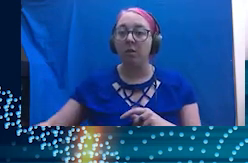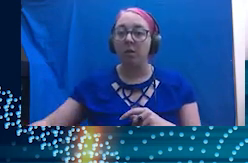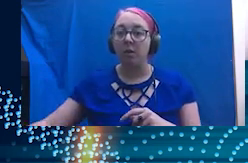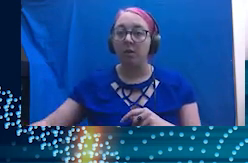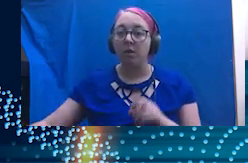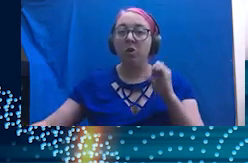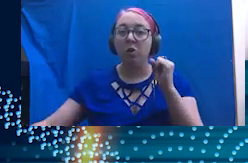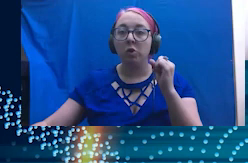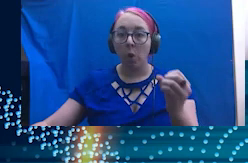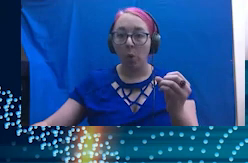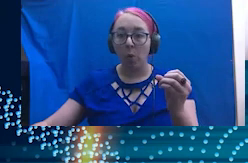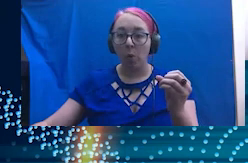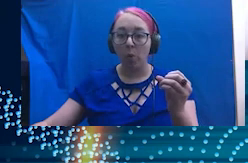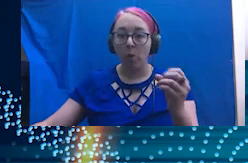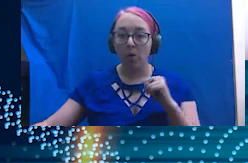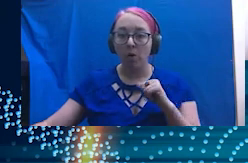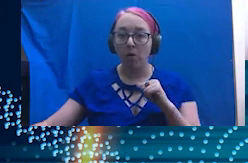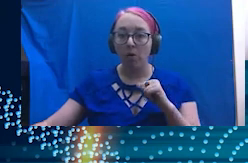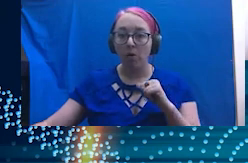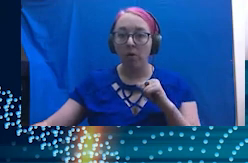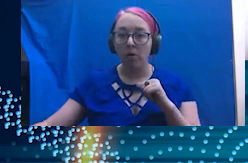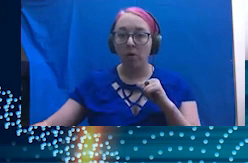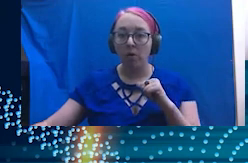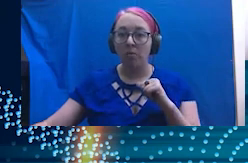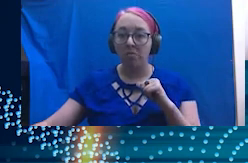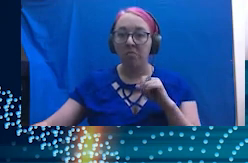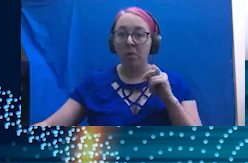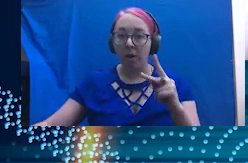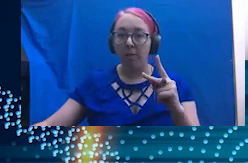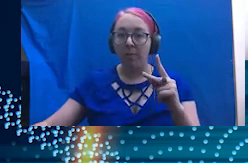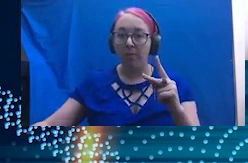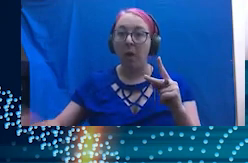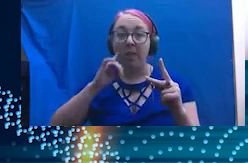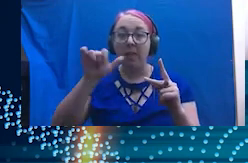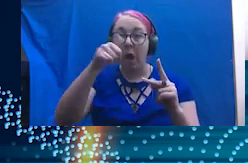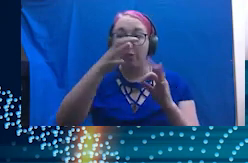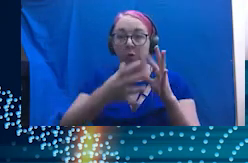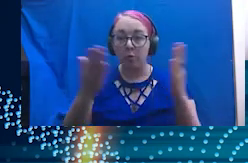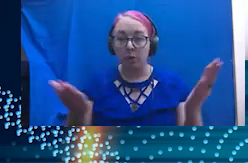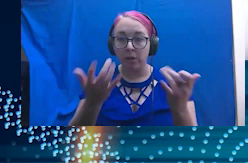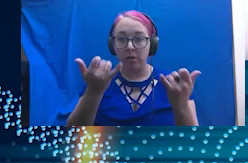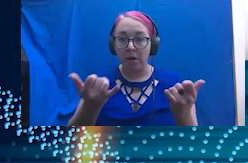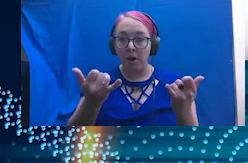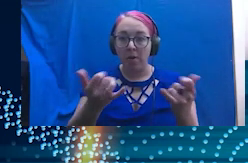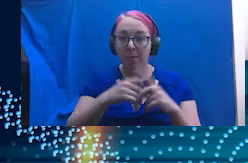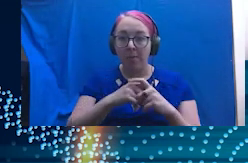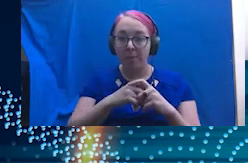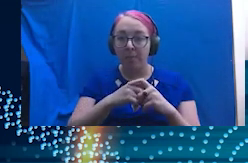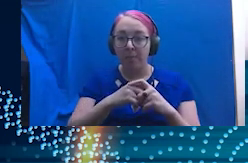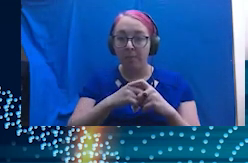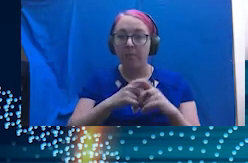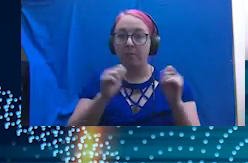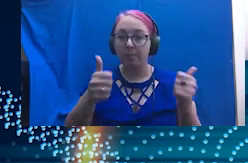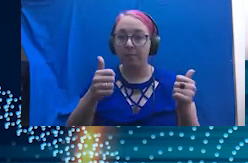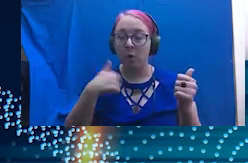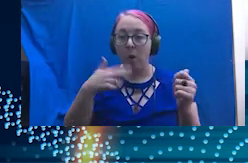Okay, so people, is that sort of, yeah? Okay. It was developed by